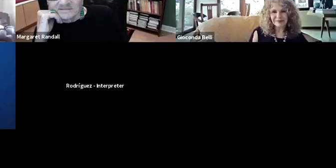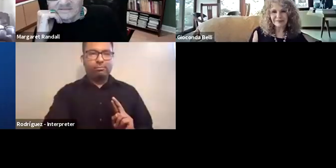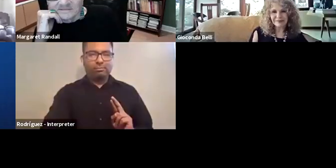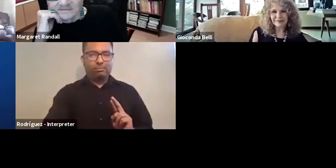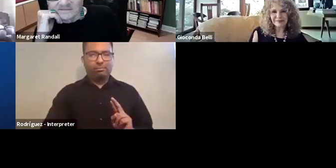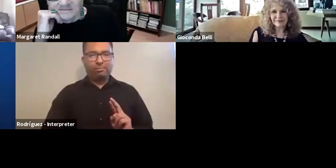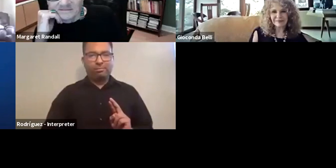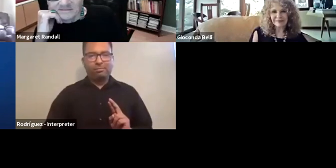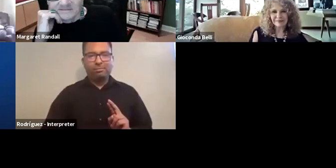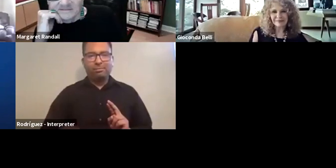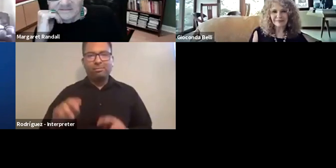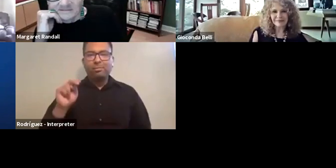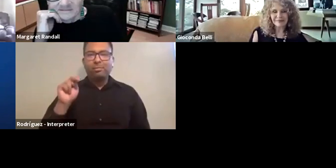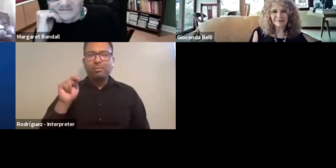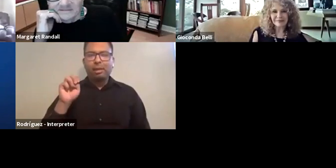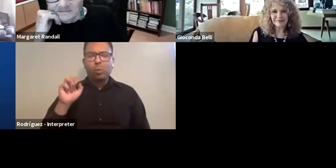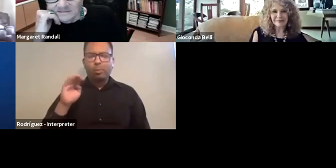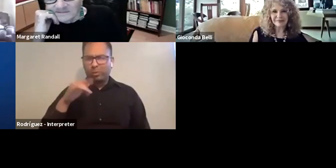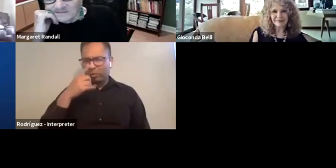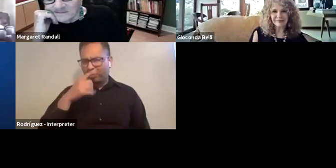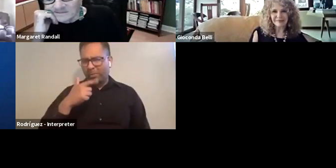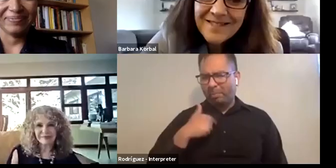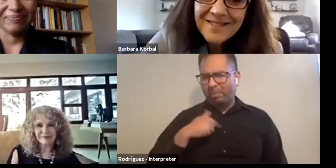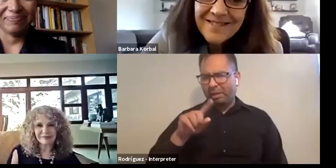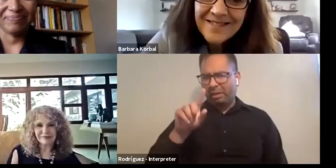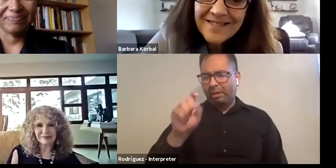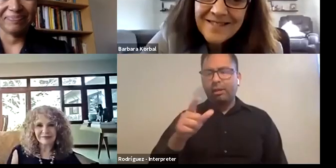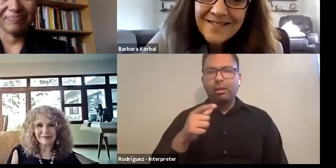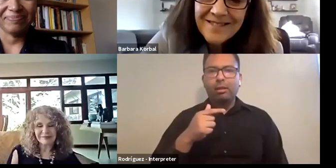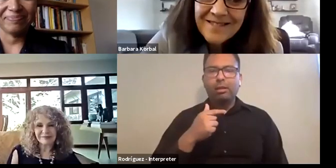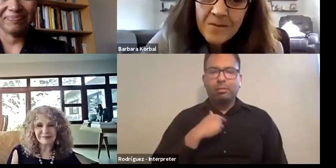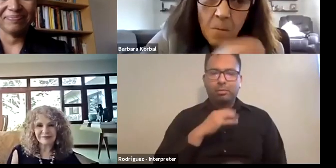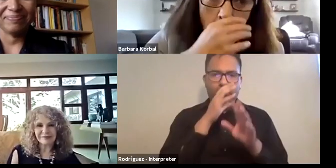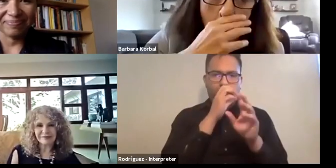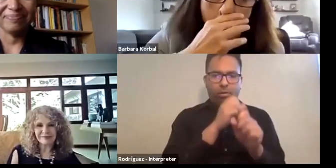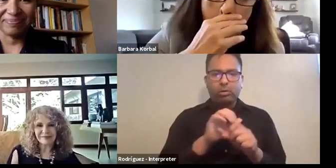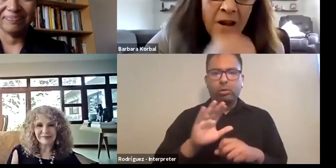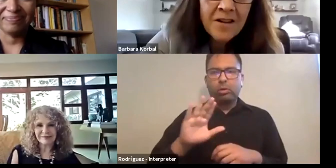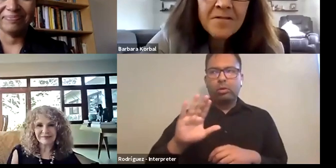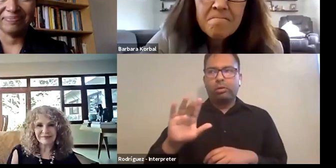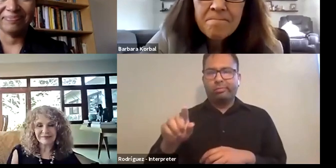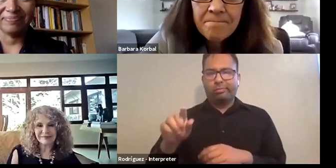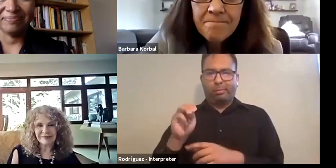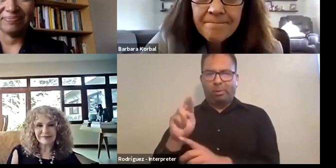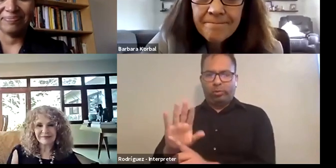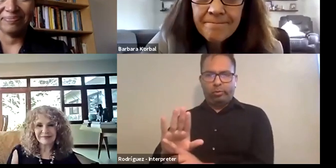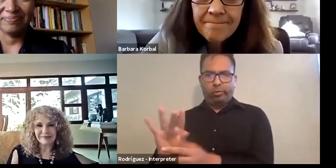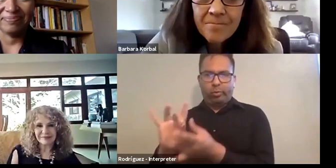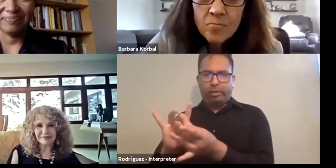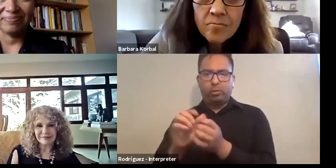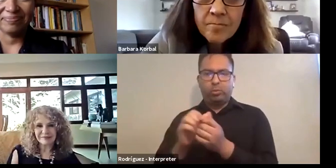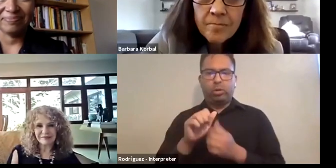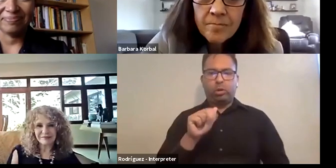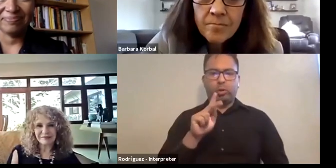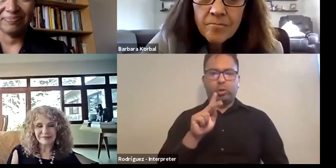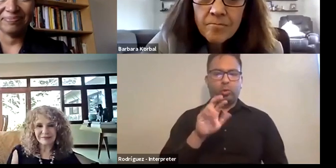Yes. Because I'm fascinated with the relationship between Margaret and Audre Lorde. Because I see now I'm understanding Audre